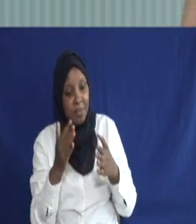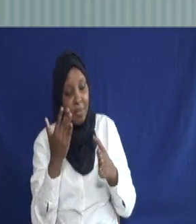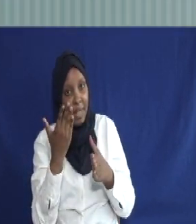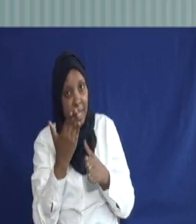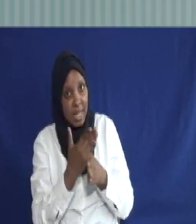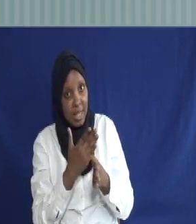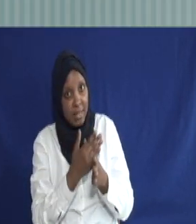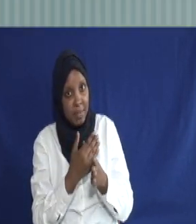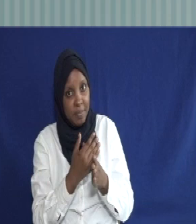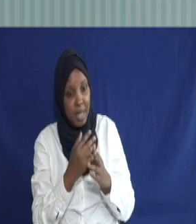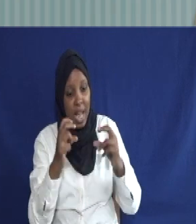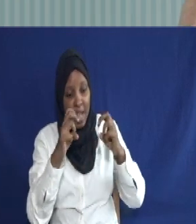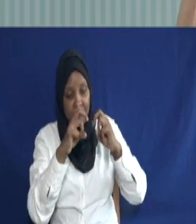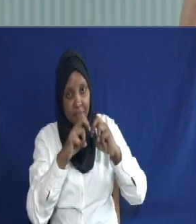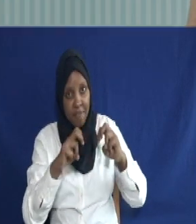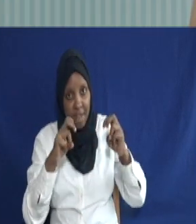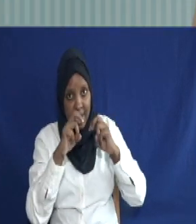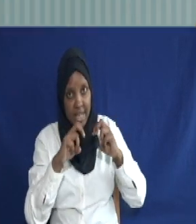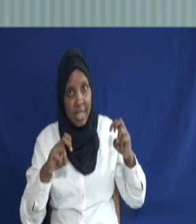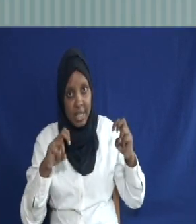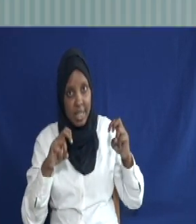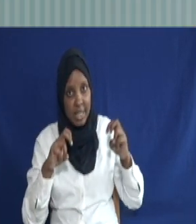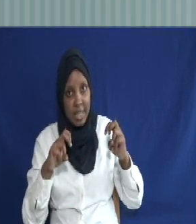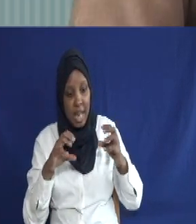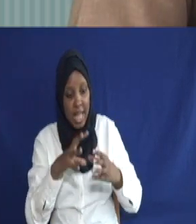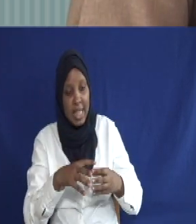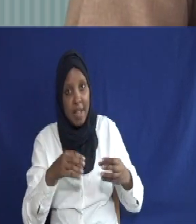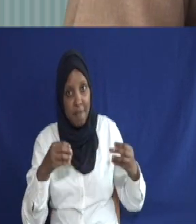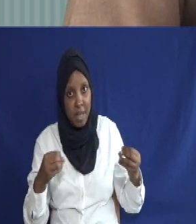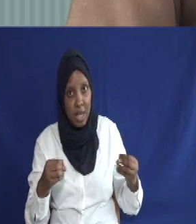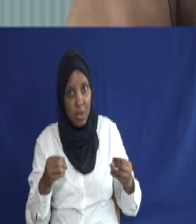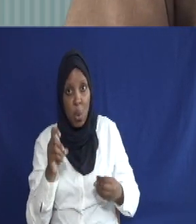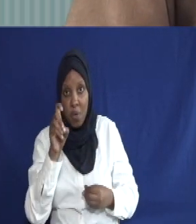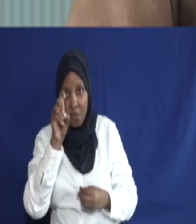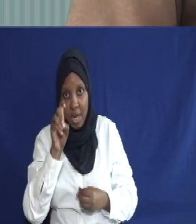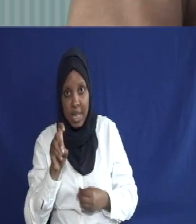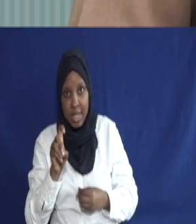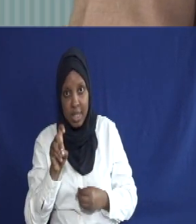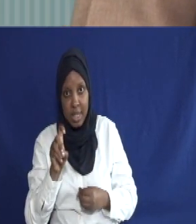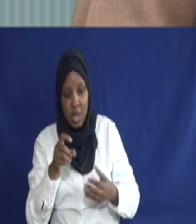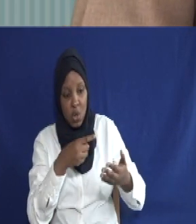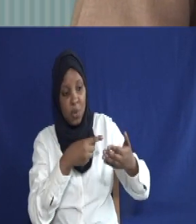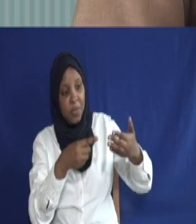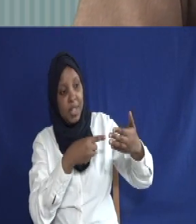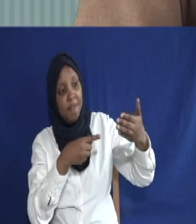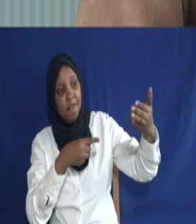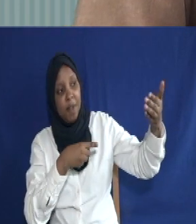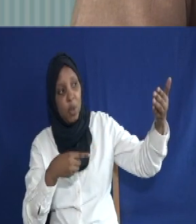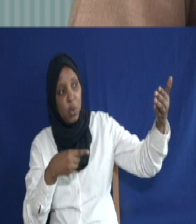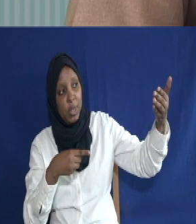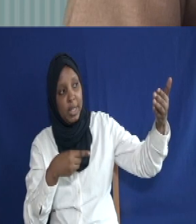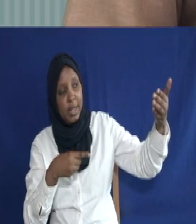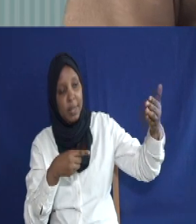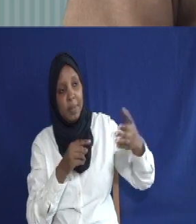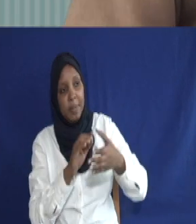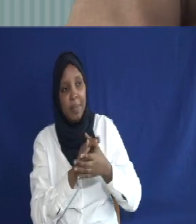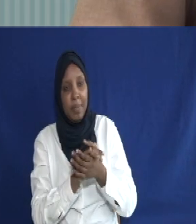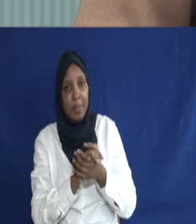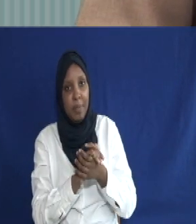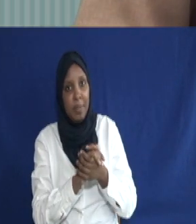is that find the value of x in each of the following questions. Number 1, 5 exponent x is equal